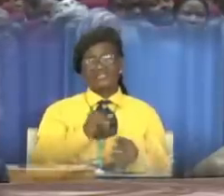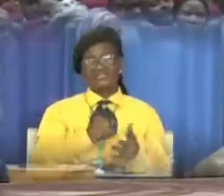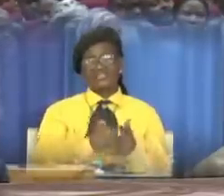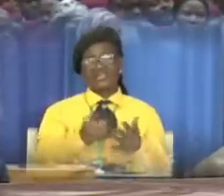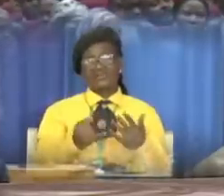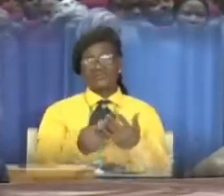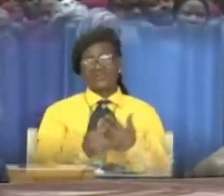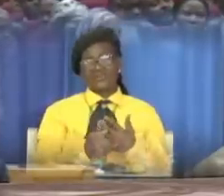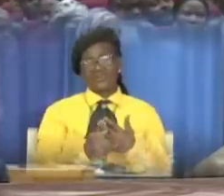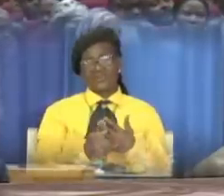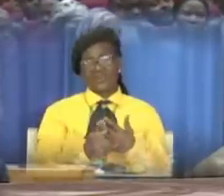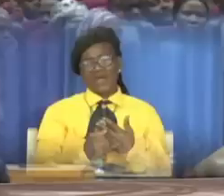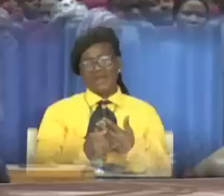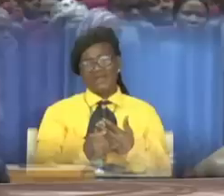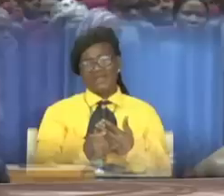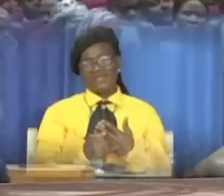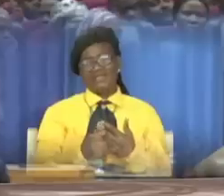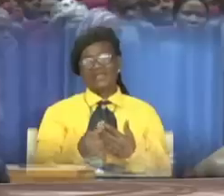February